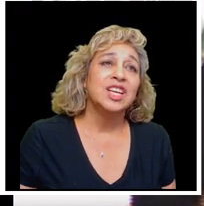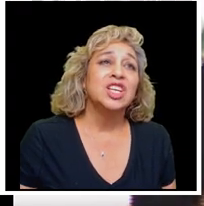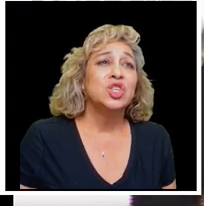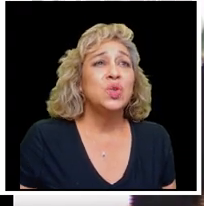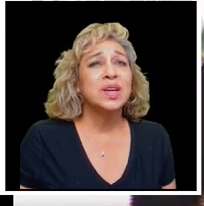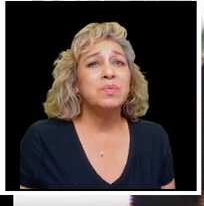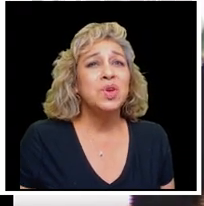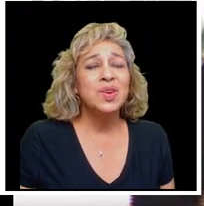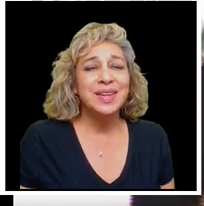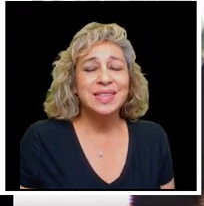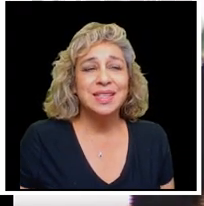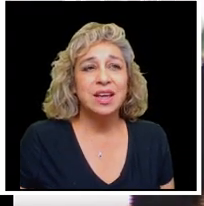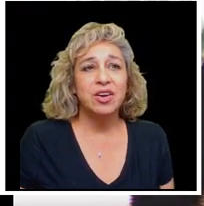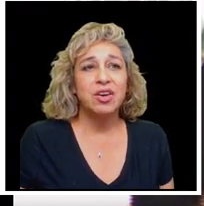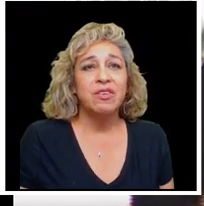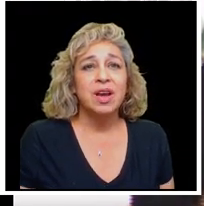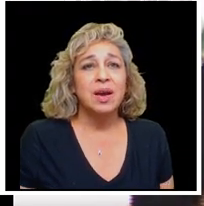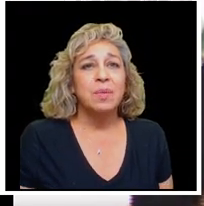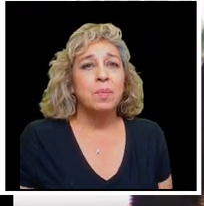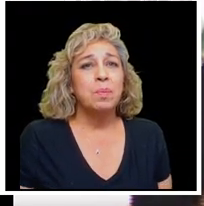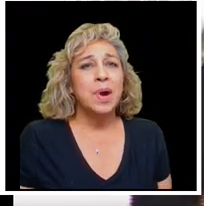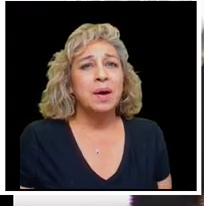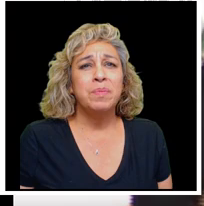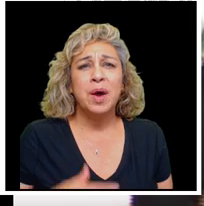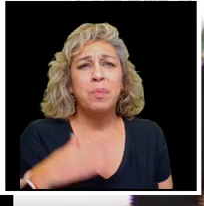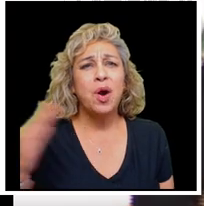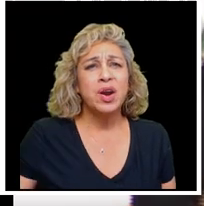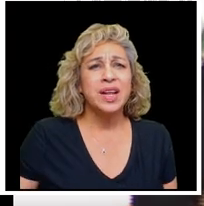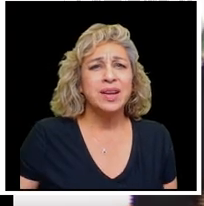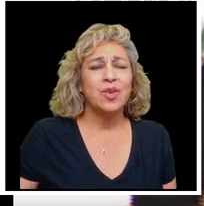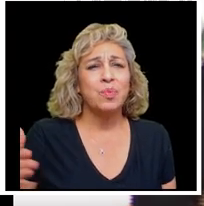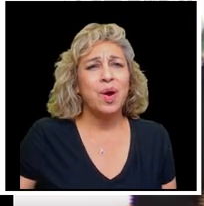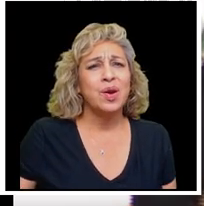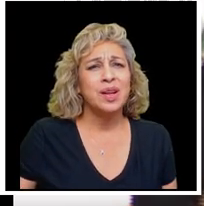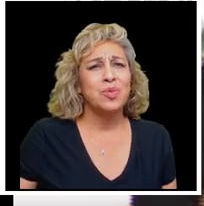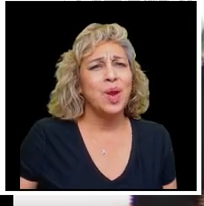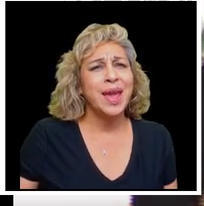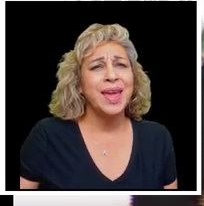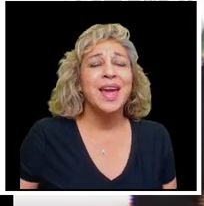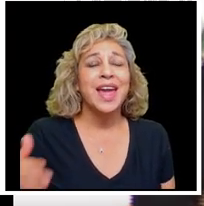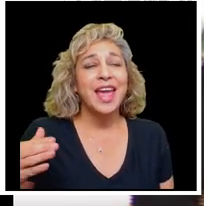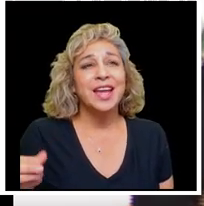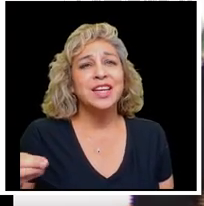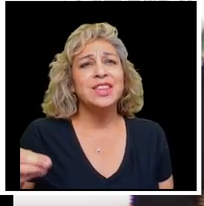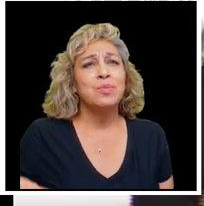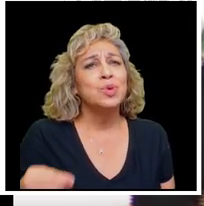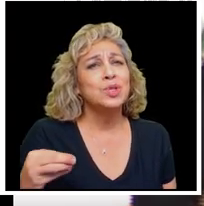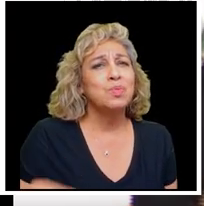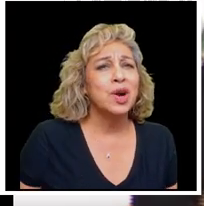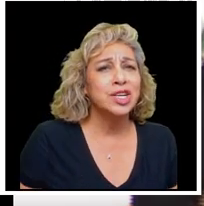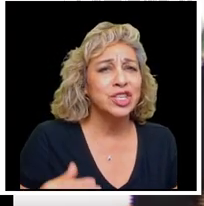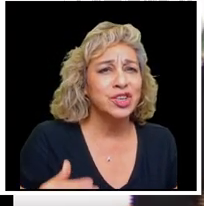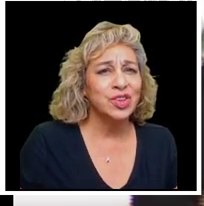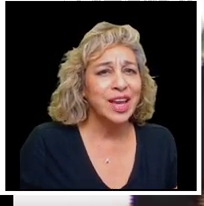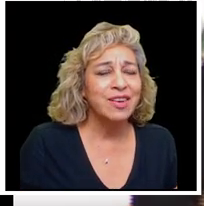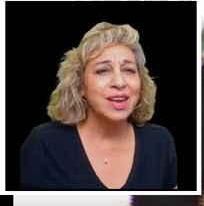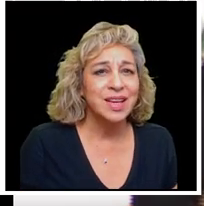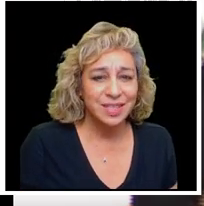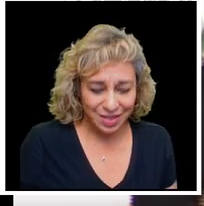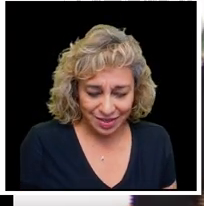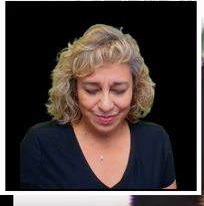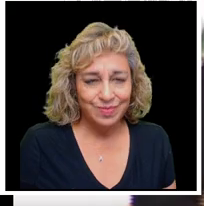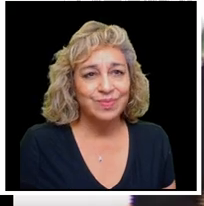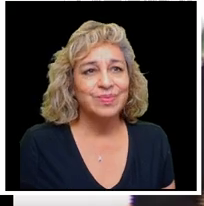to the communities that are aparted or parted away and in the most marginal